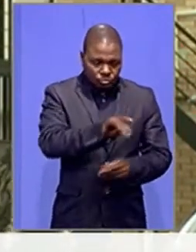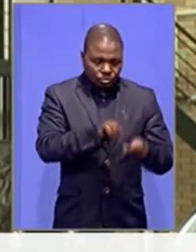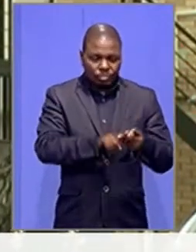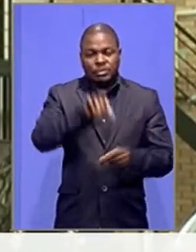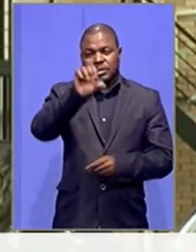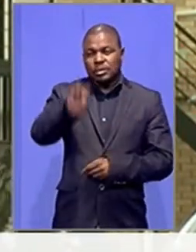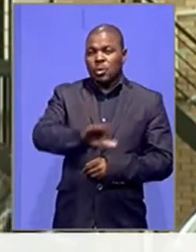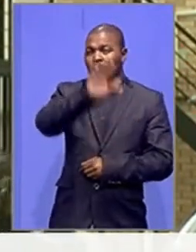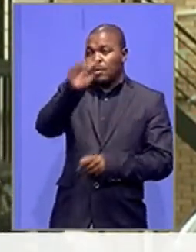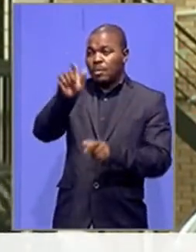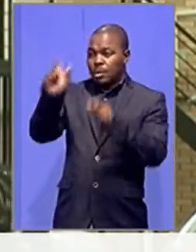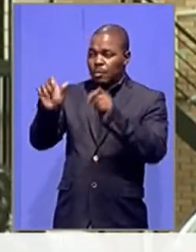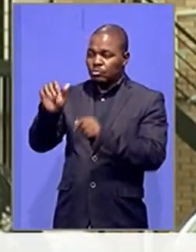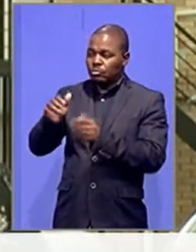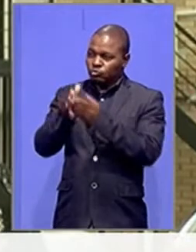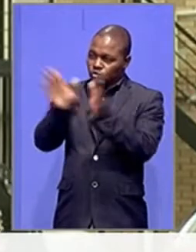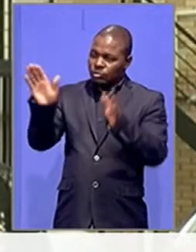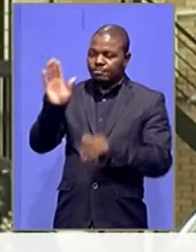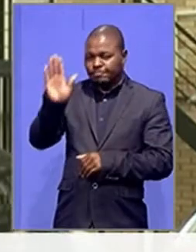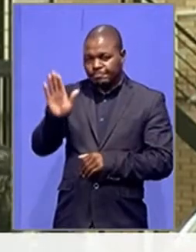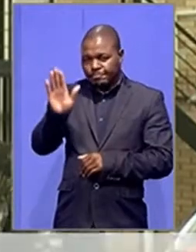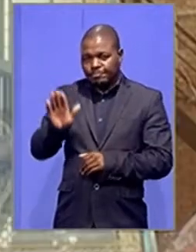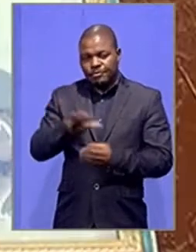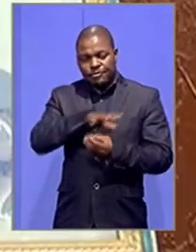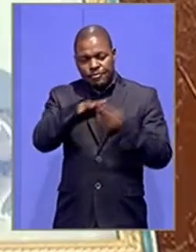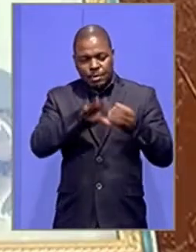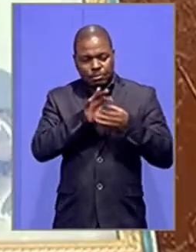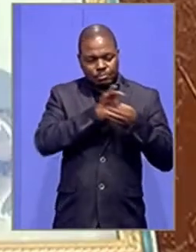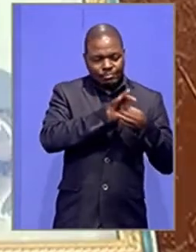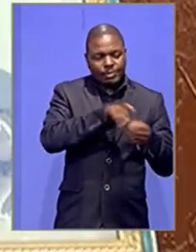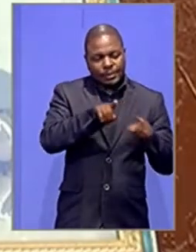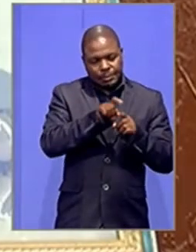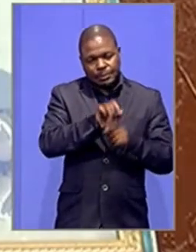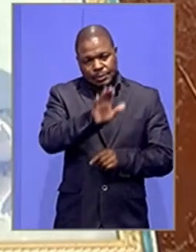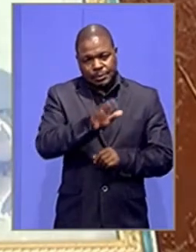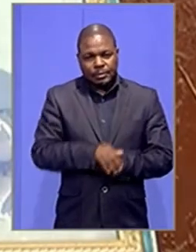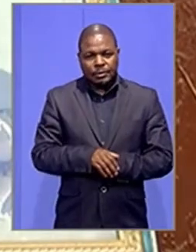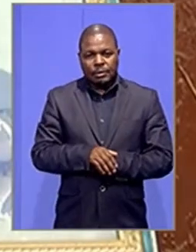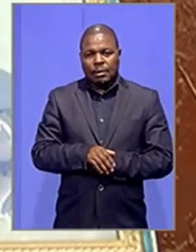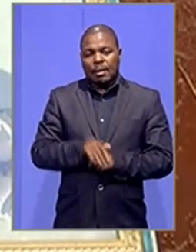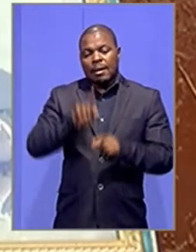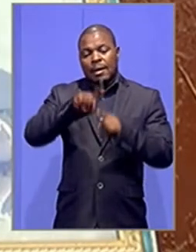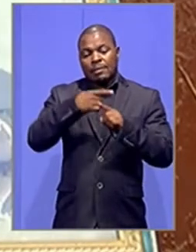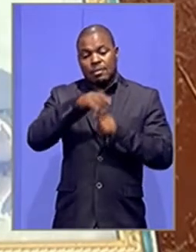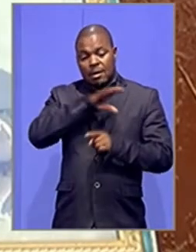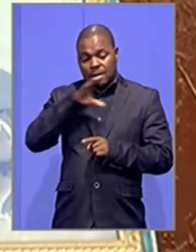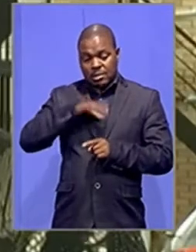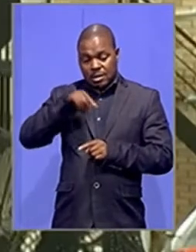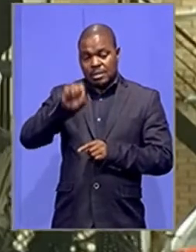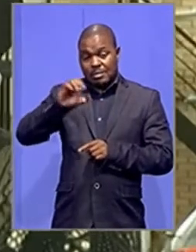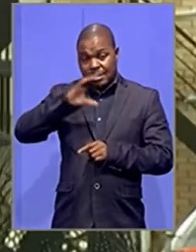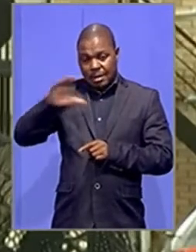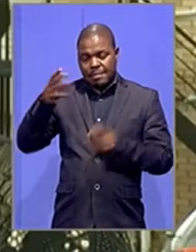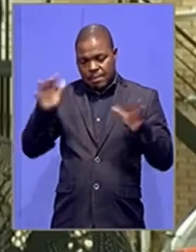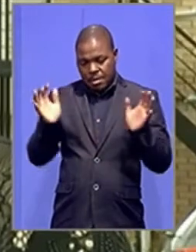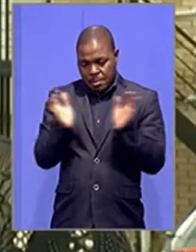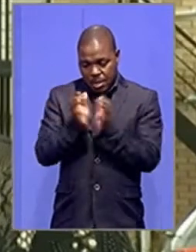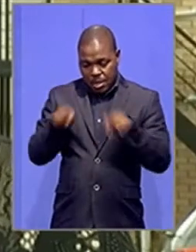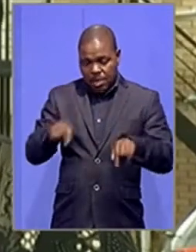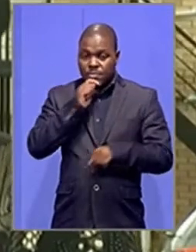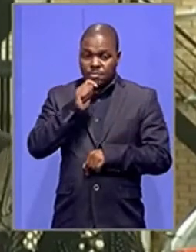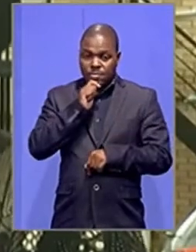in general and those that are closer to those families. The Executive Council of the Eastern Cape has met this morning and they